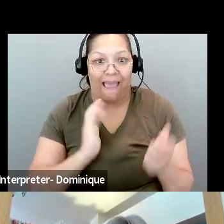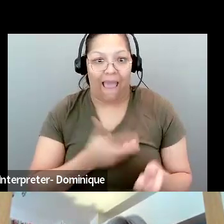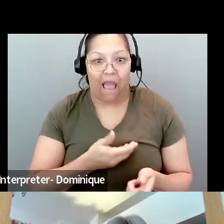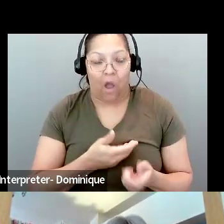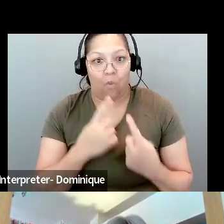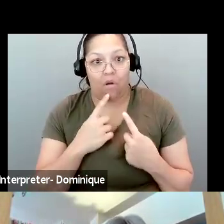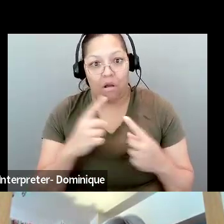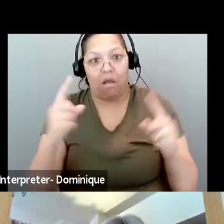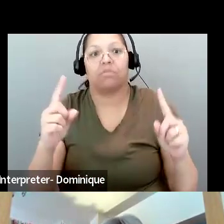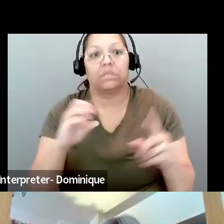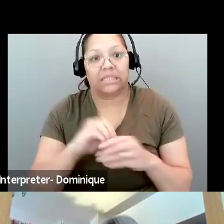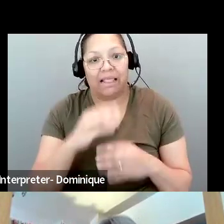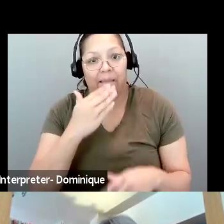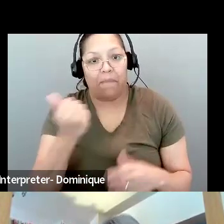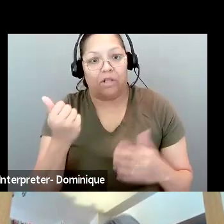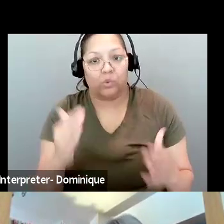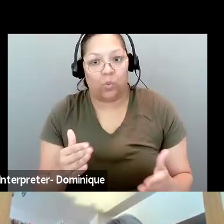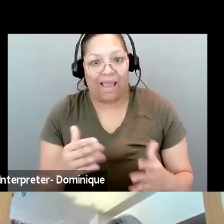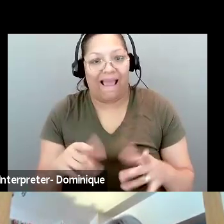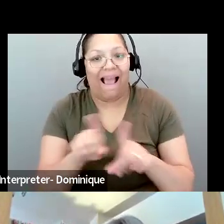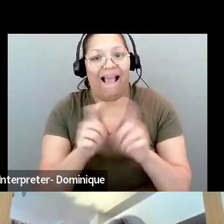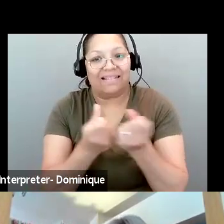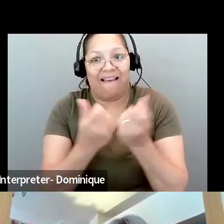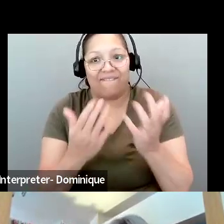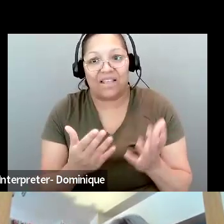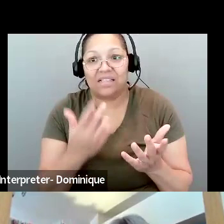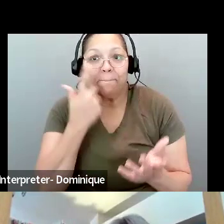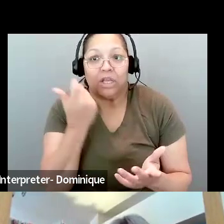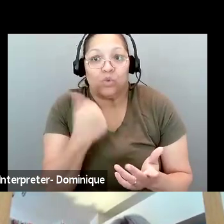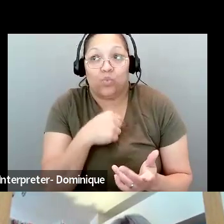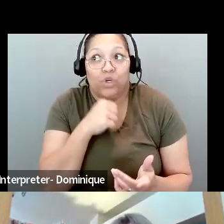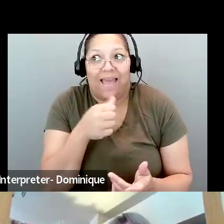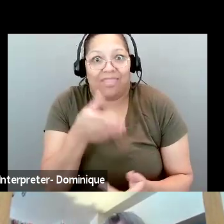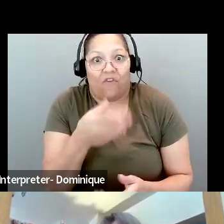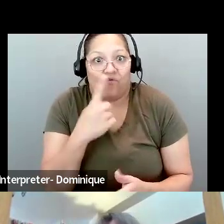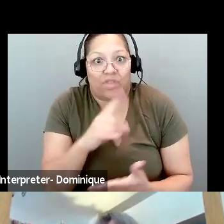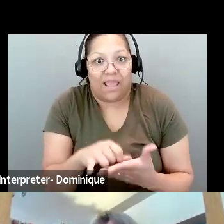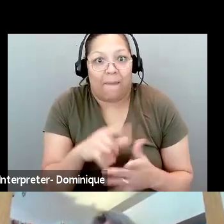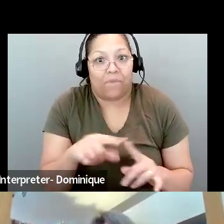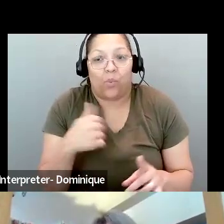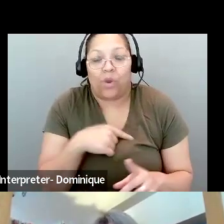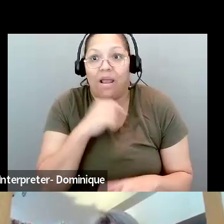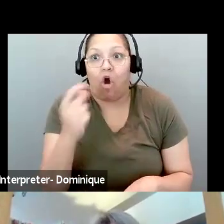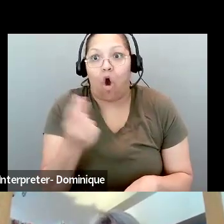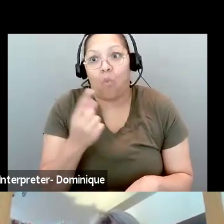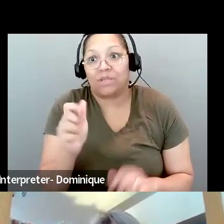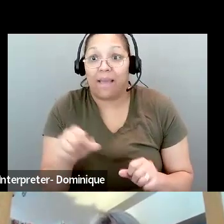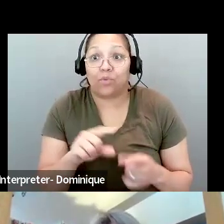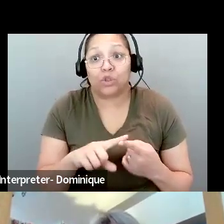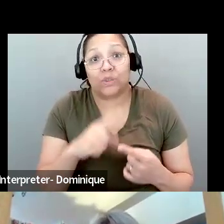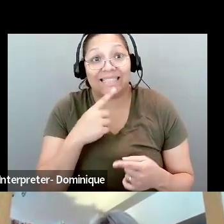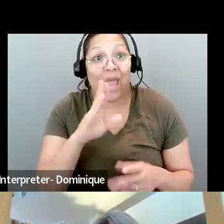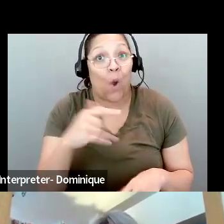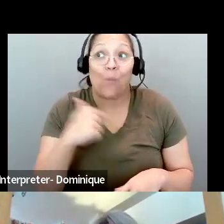accomplishments in the best way as advocates, because that's not what we're there for. So we're not able to always say, hey, we do this